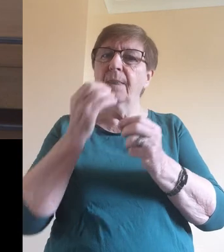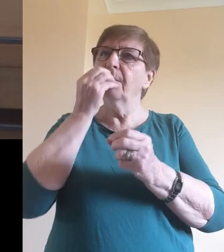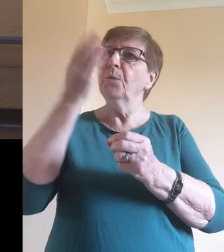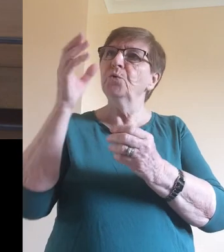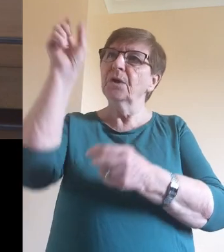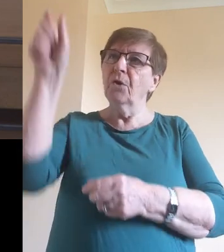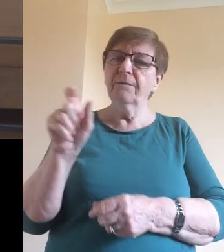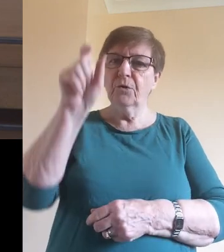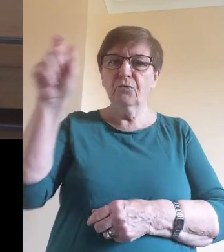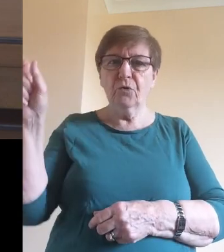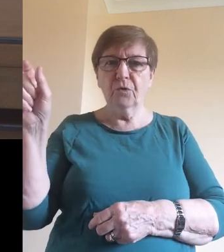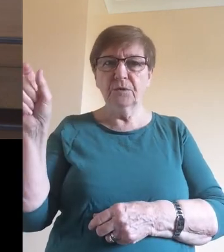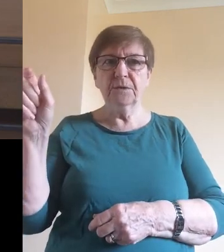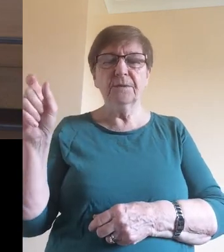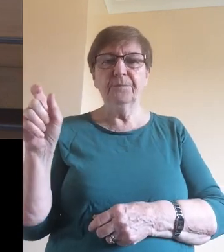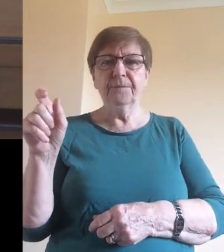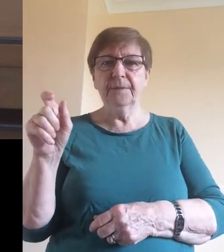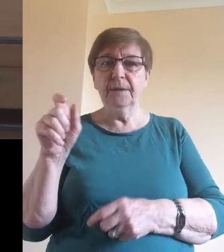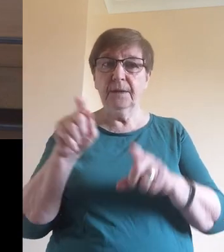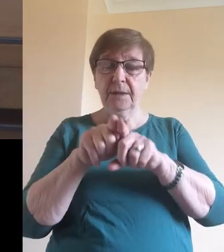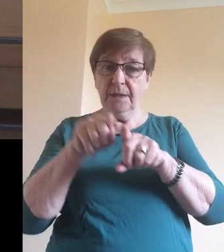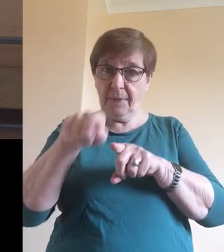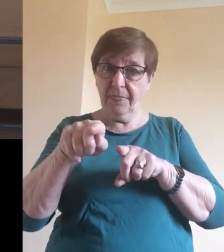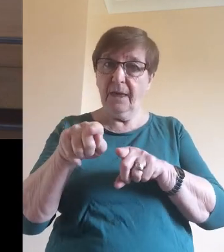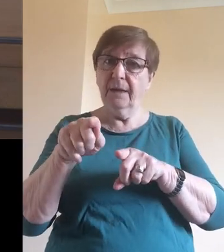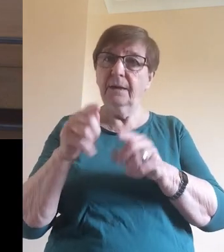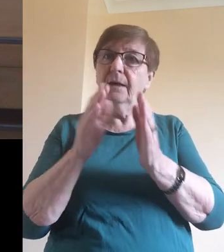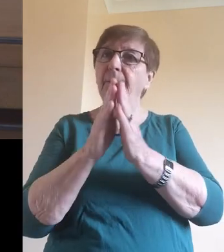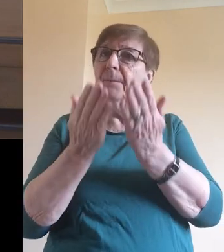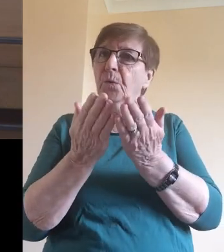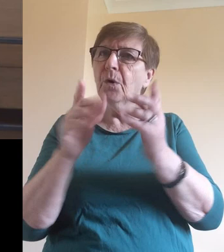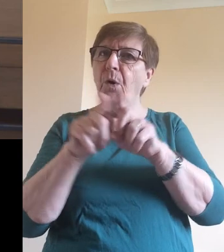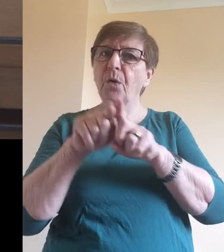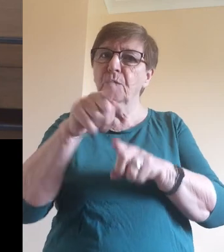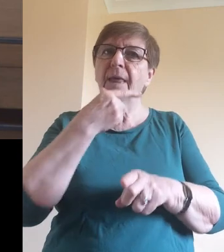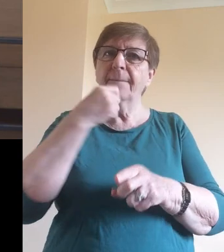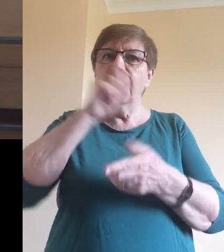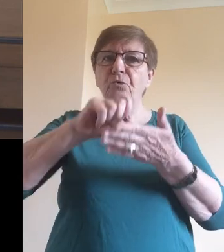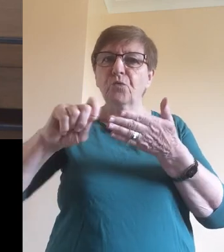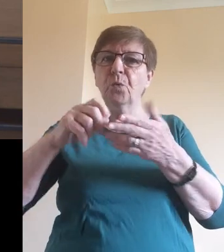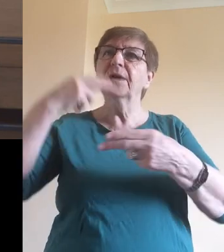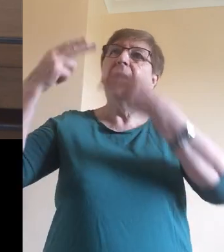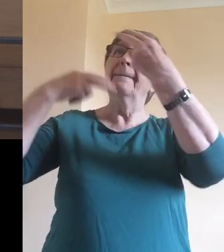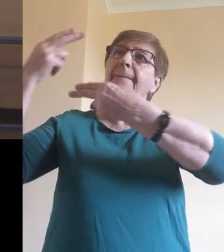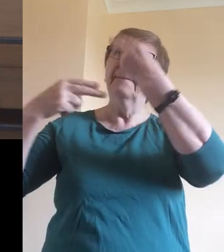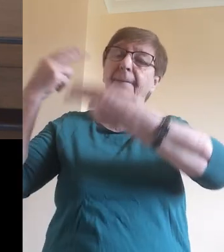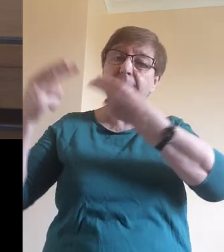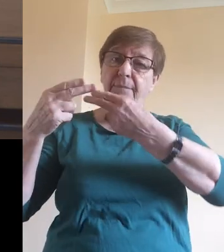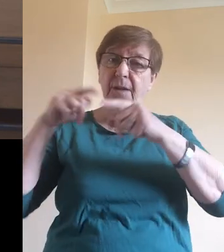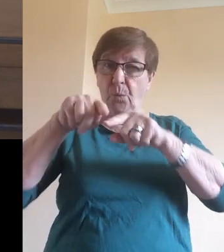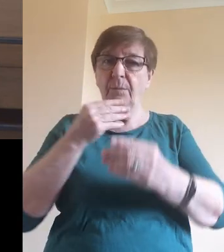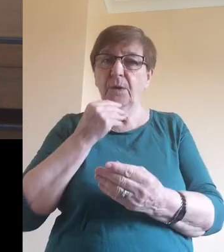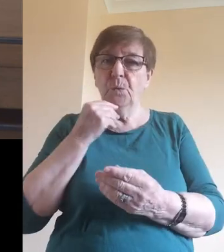as writing that book on these chapters in Isaiah, he also wrote a hymn which we've been using pretty much as a theme